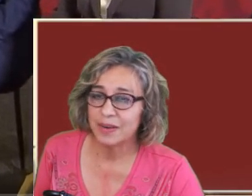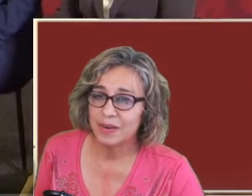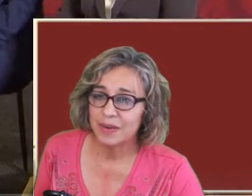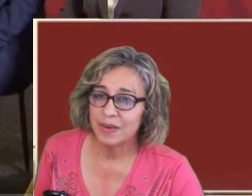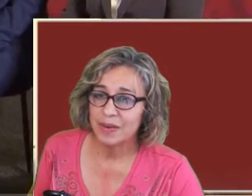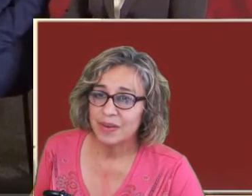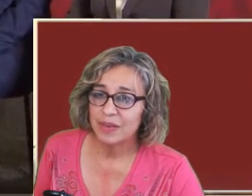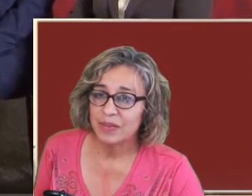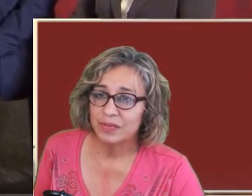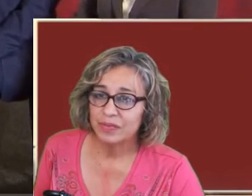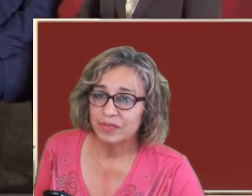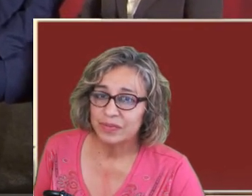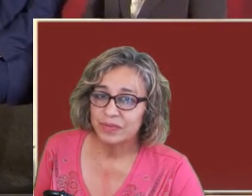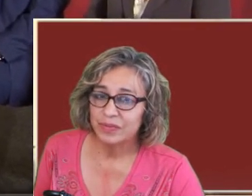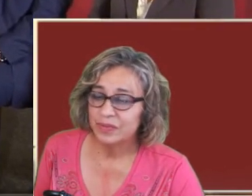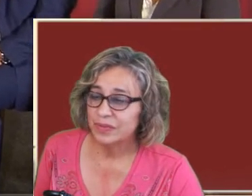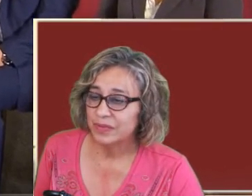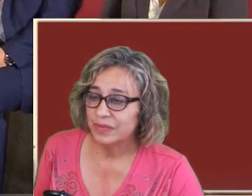participate.